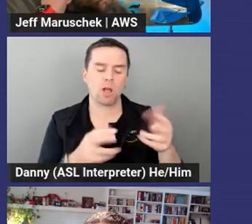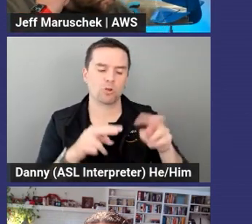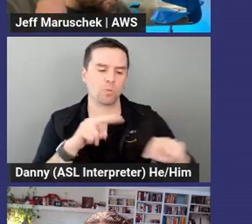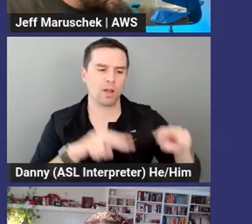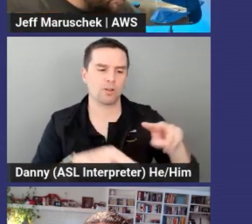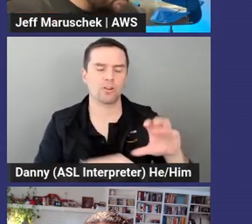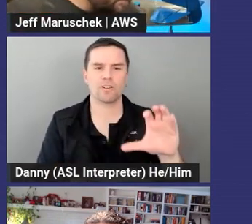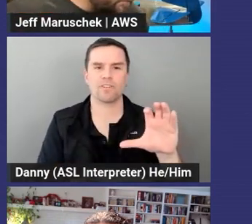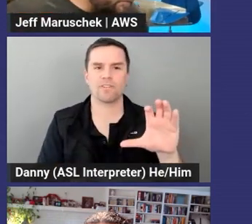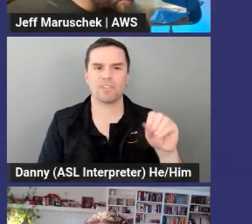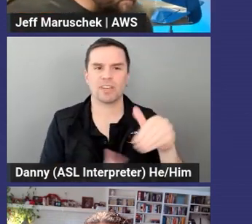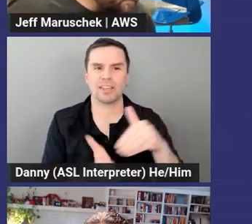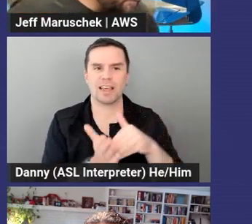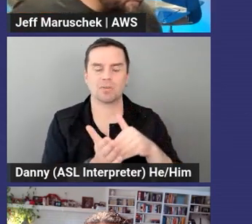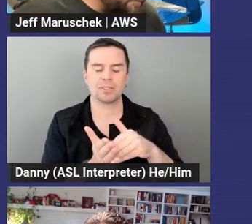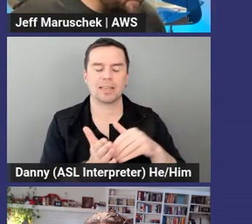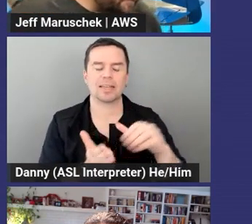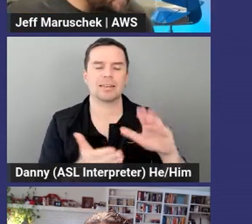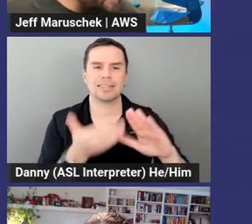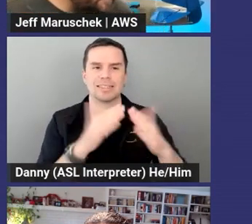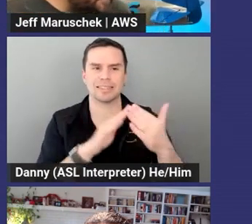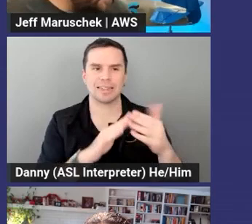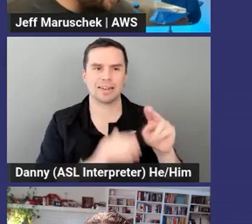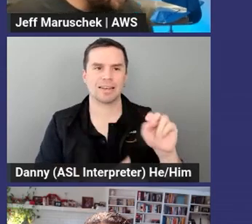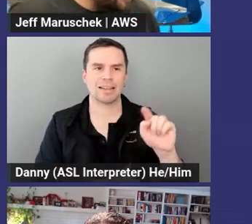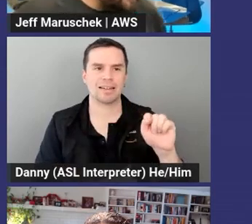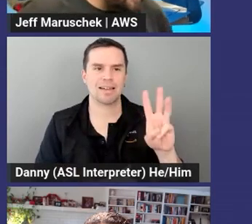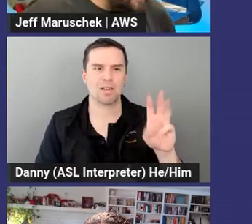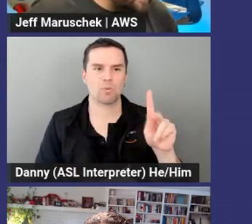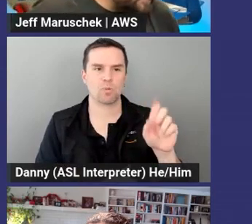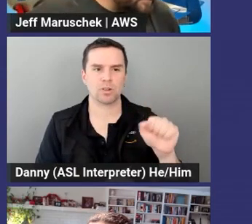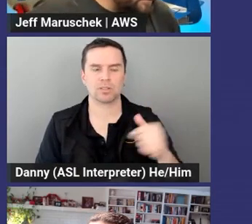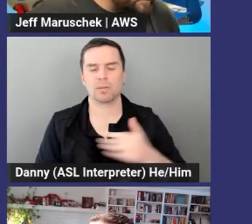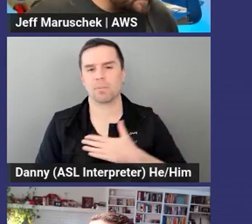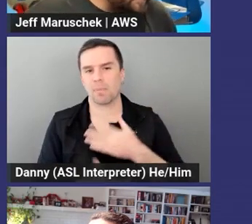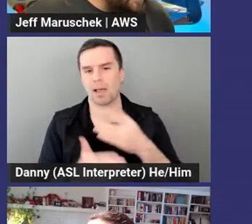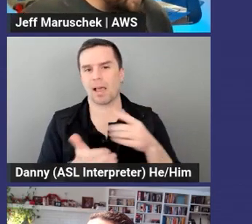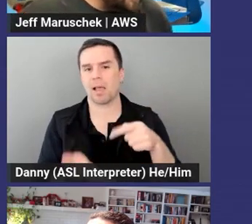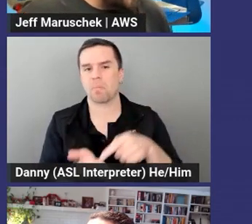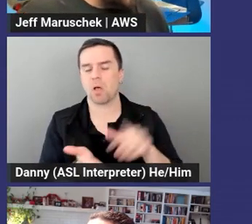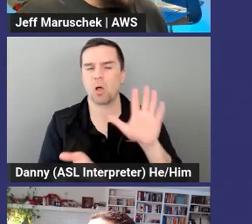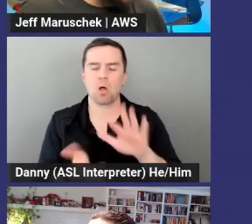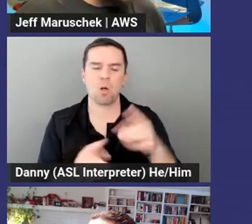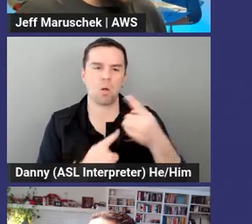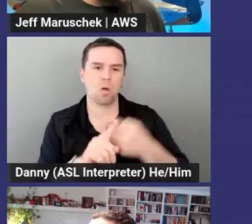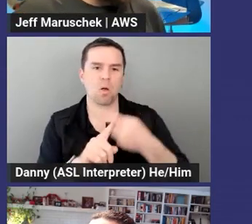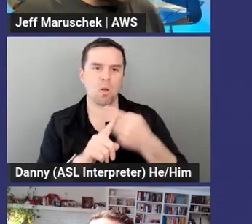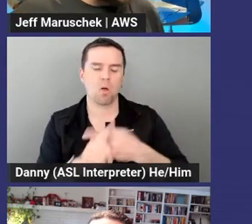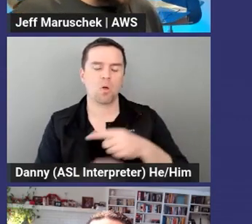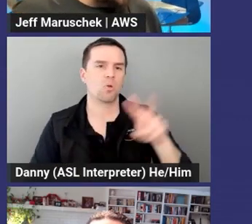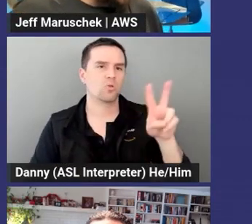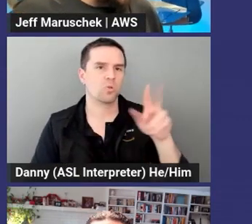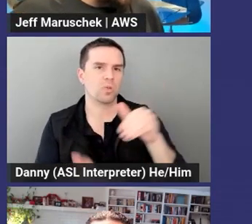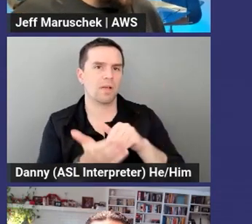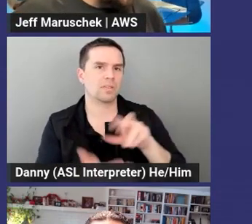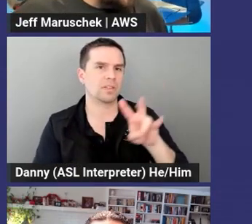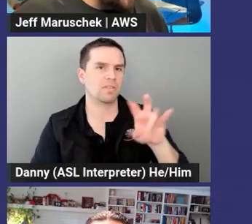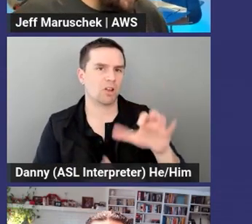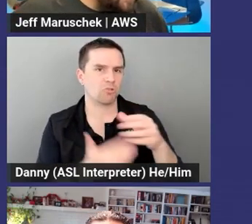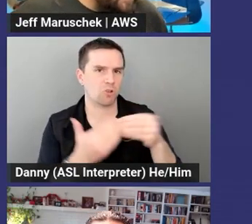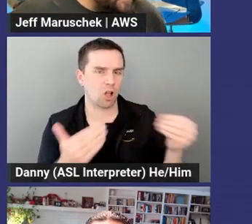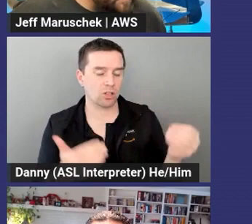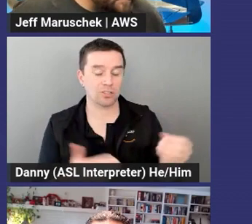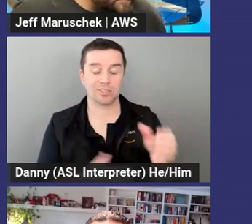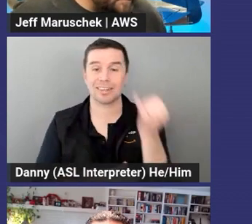city networks. So my estimated monthly bill will be around $2,700. Similarly, if you have large